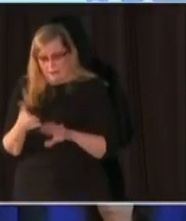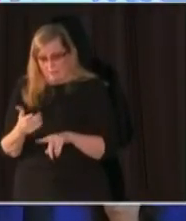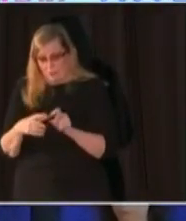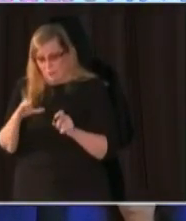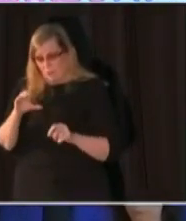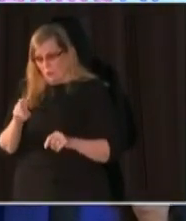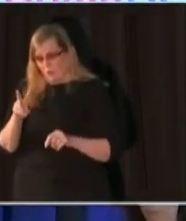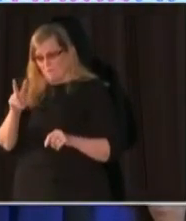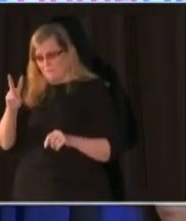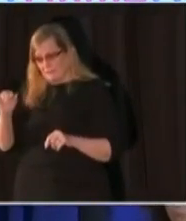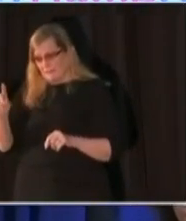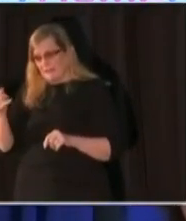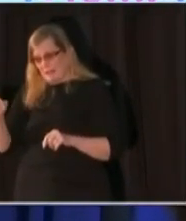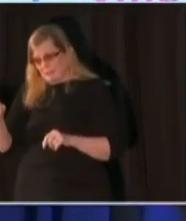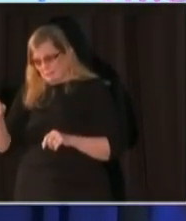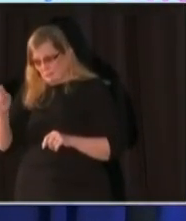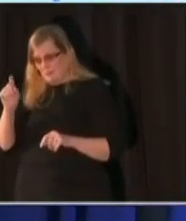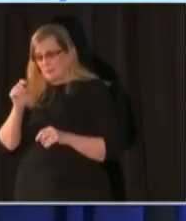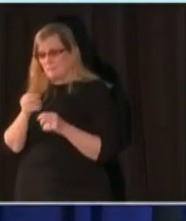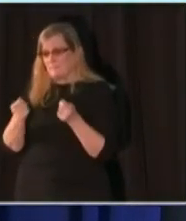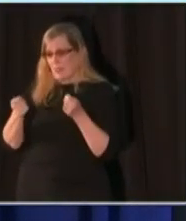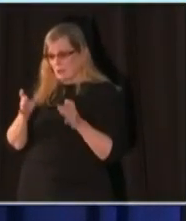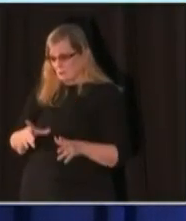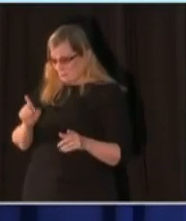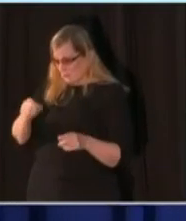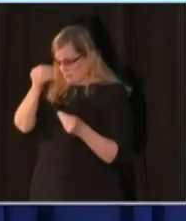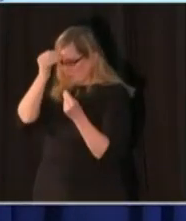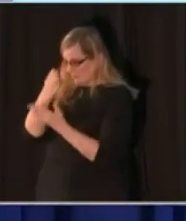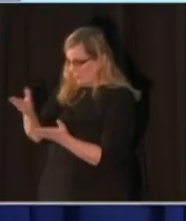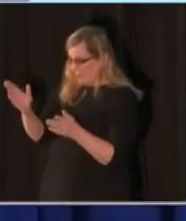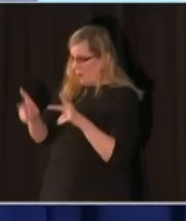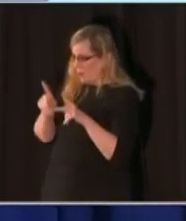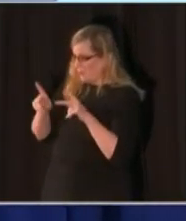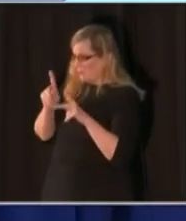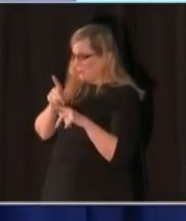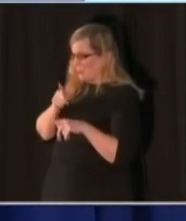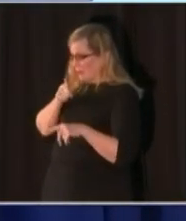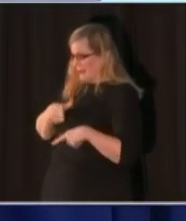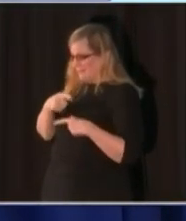would have to check in with the health department. I don't believe so.